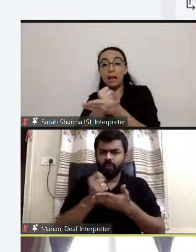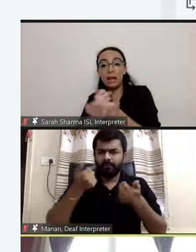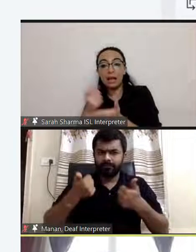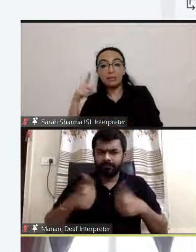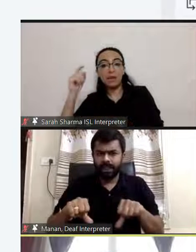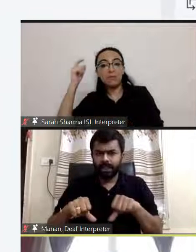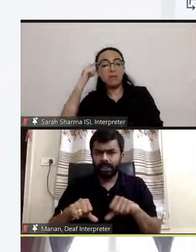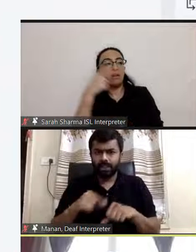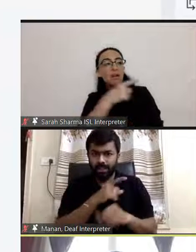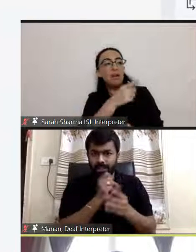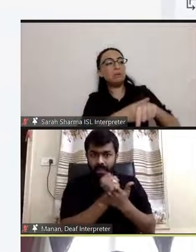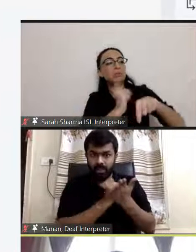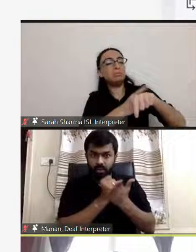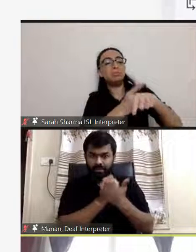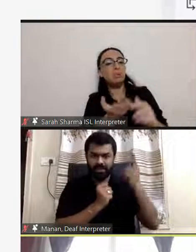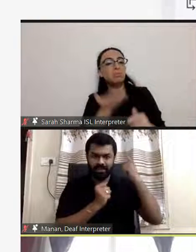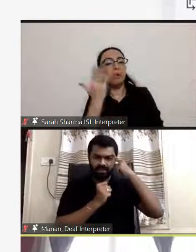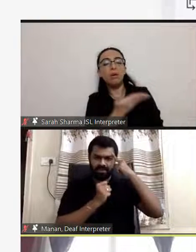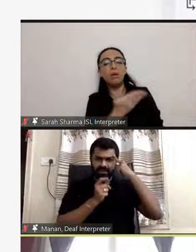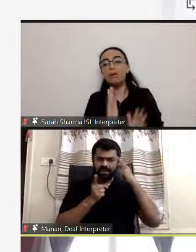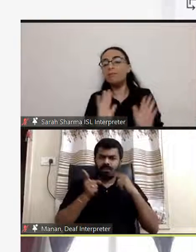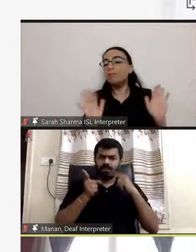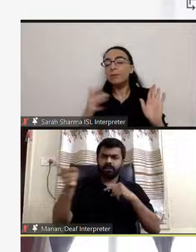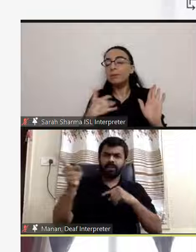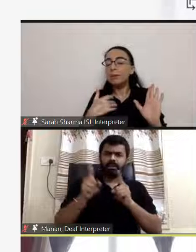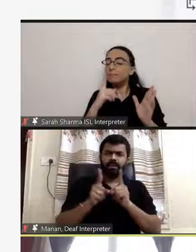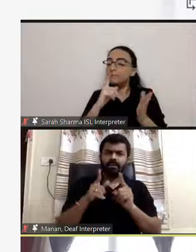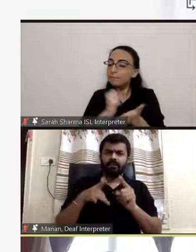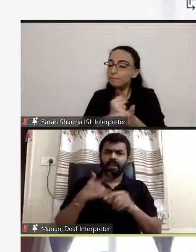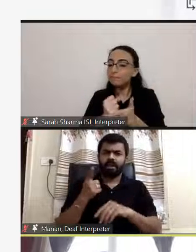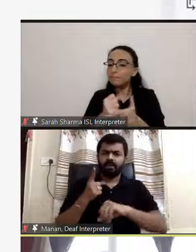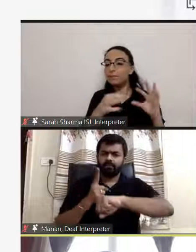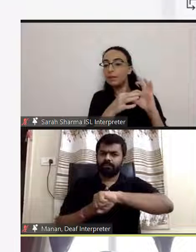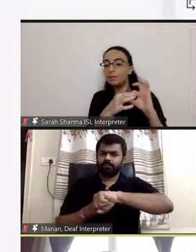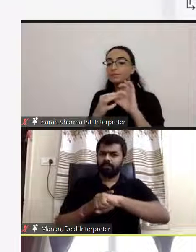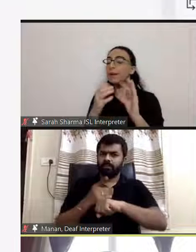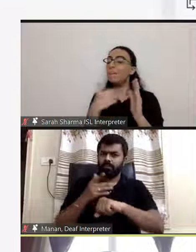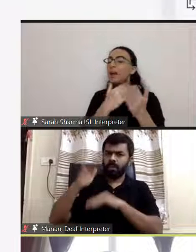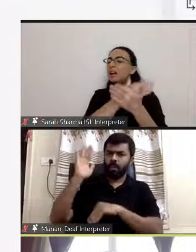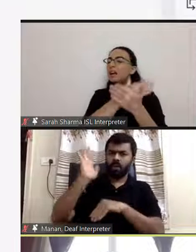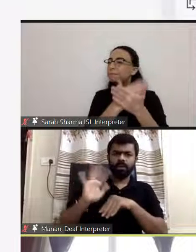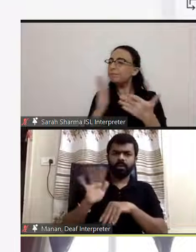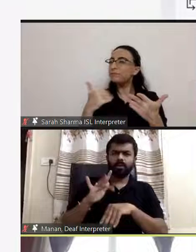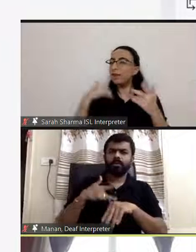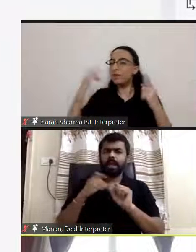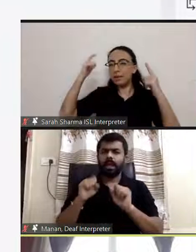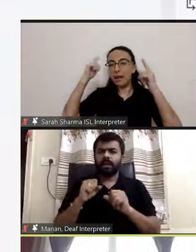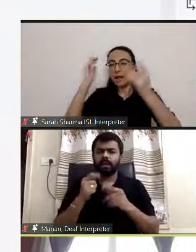trust so that they can trust the traditional people living there.